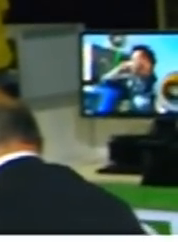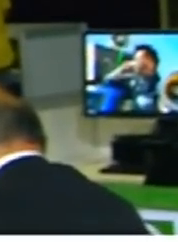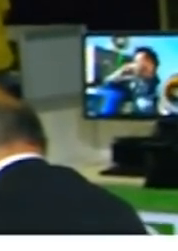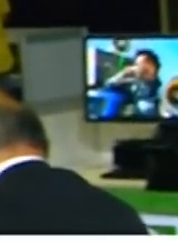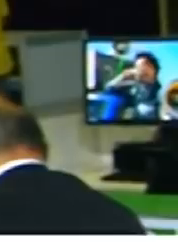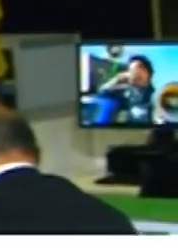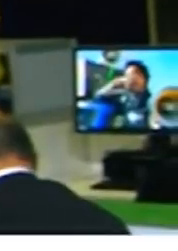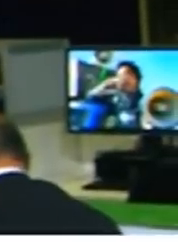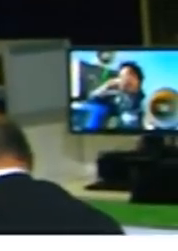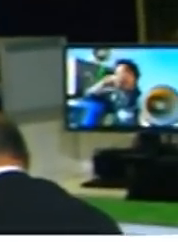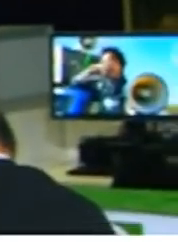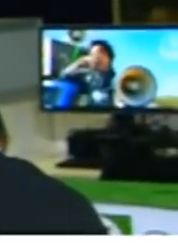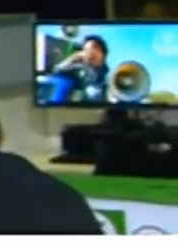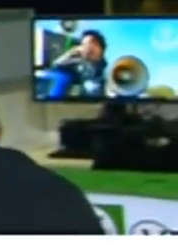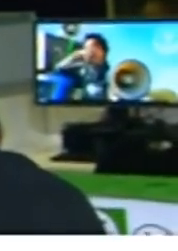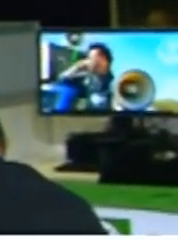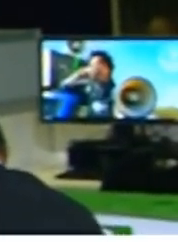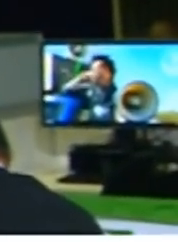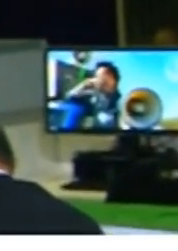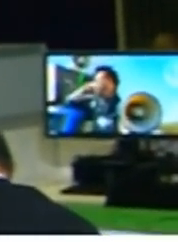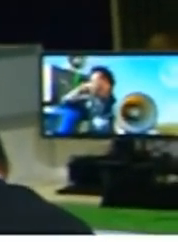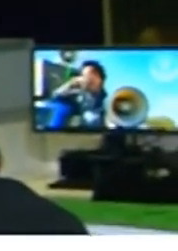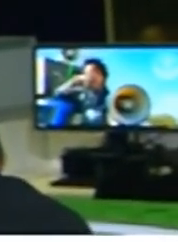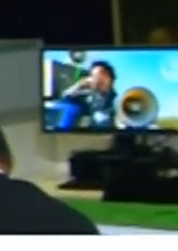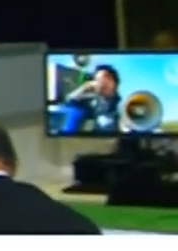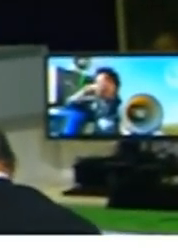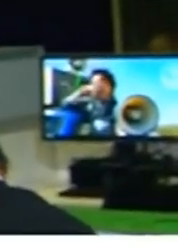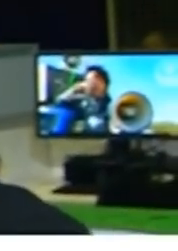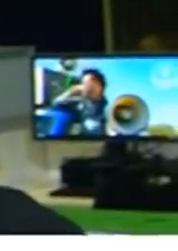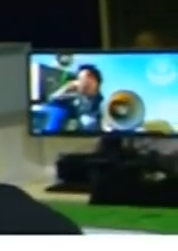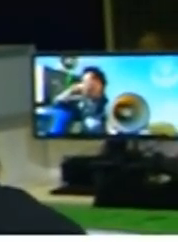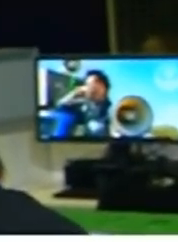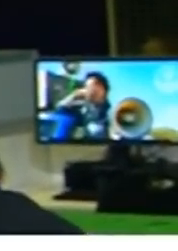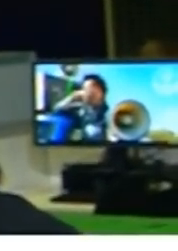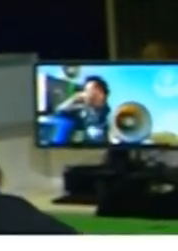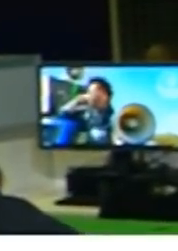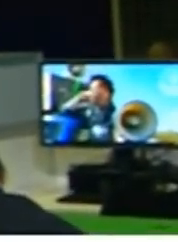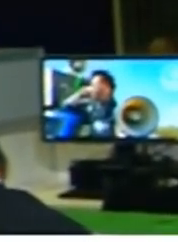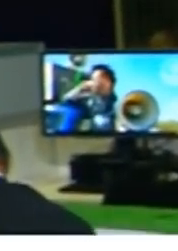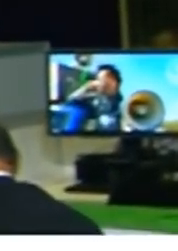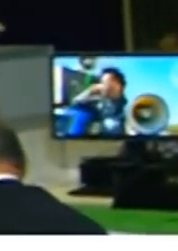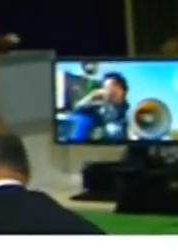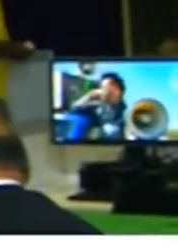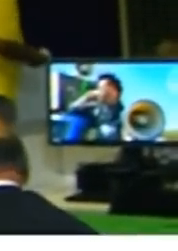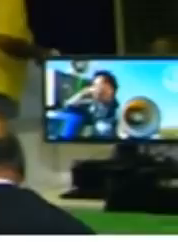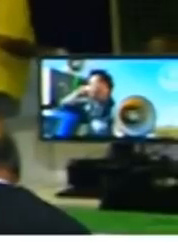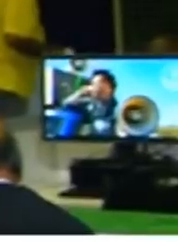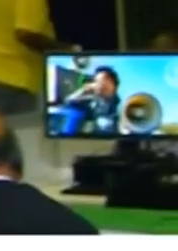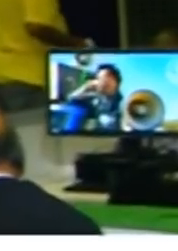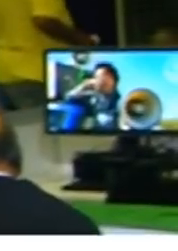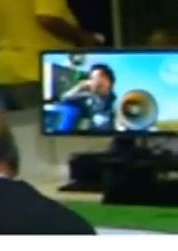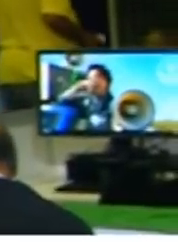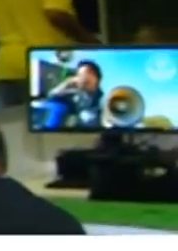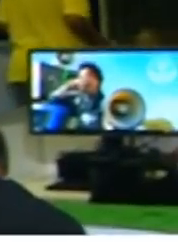to prioritize the people. We're going to take action where there's corruption. I think that's what people want to see. Action by